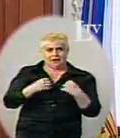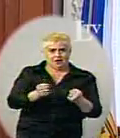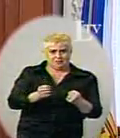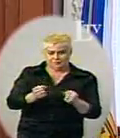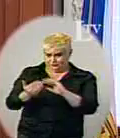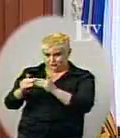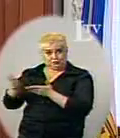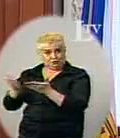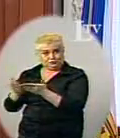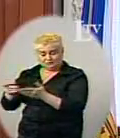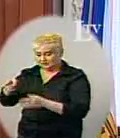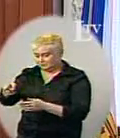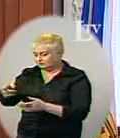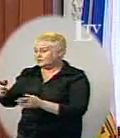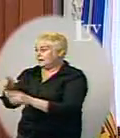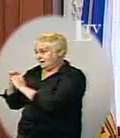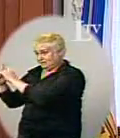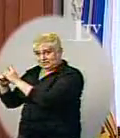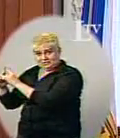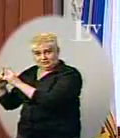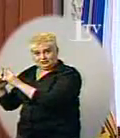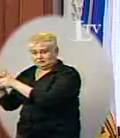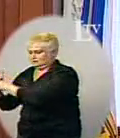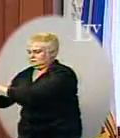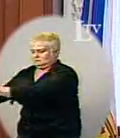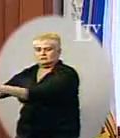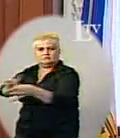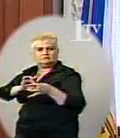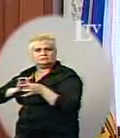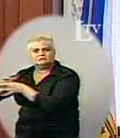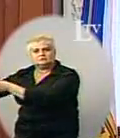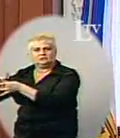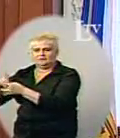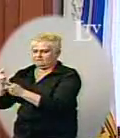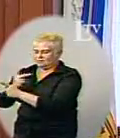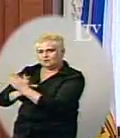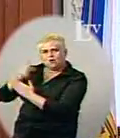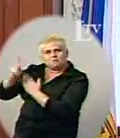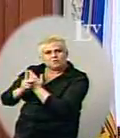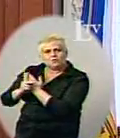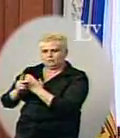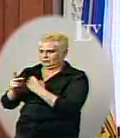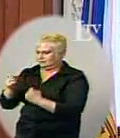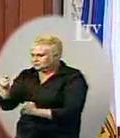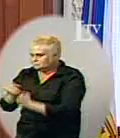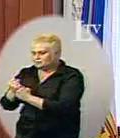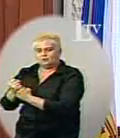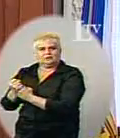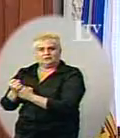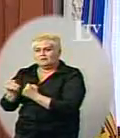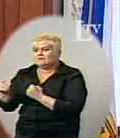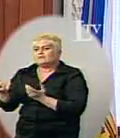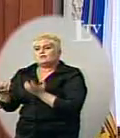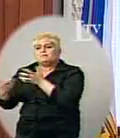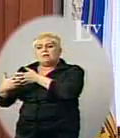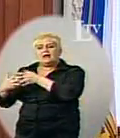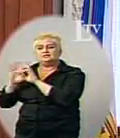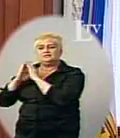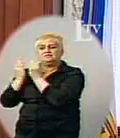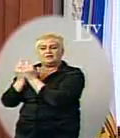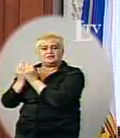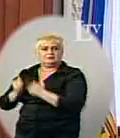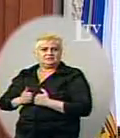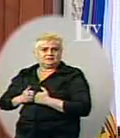community services, and education to best align programs and supports for Nova Scotia's families